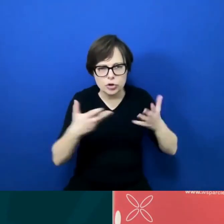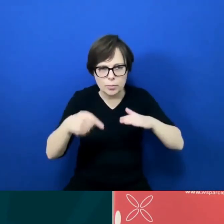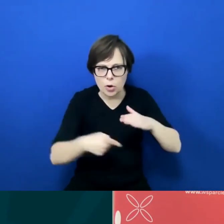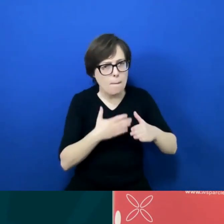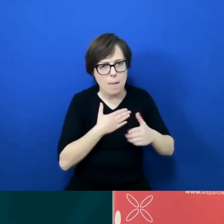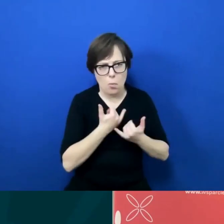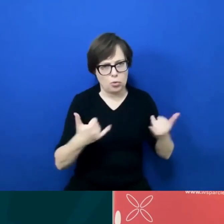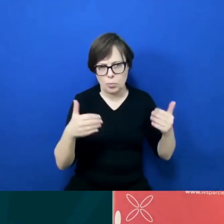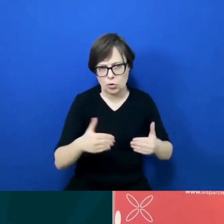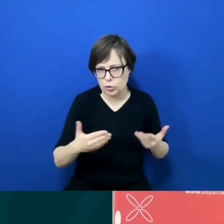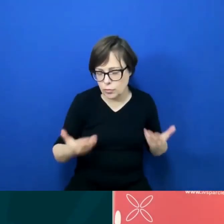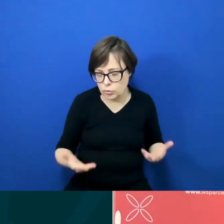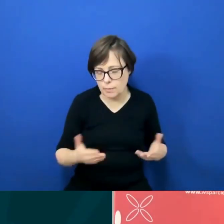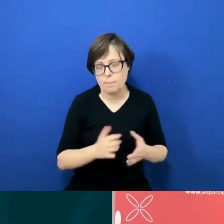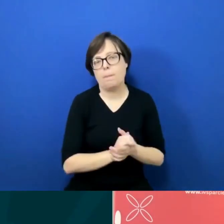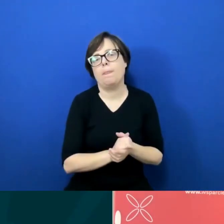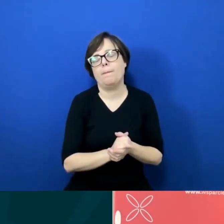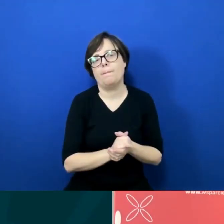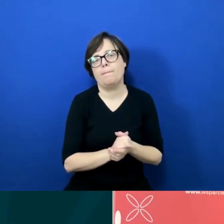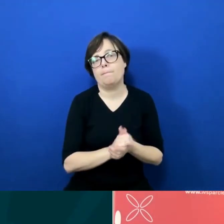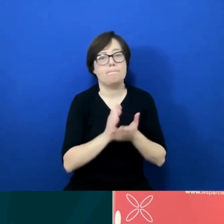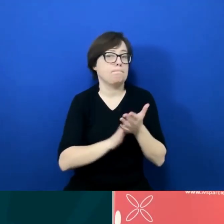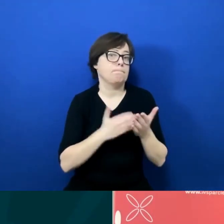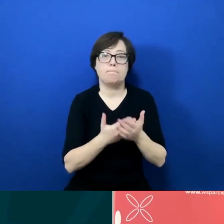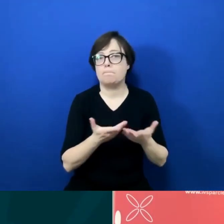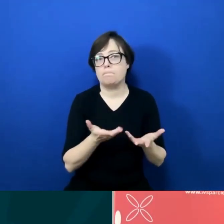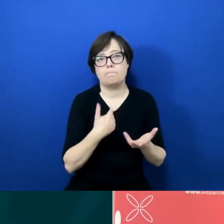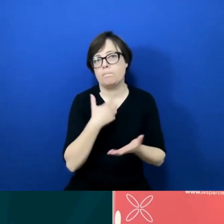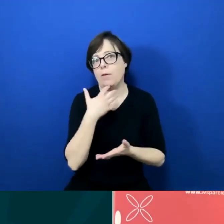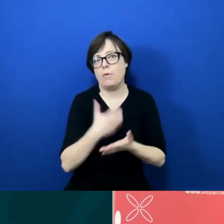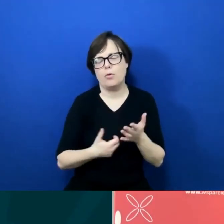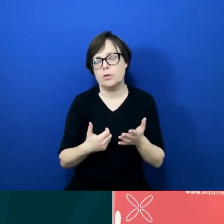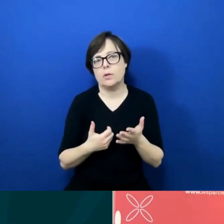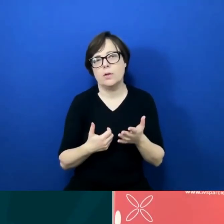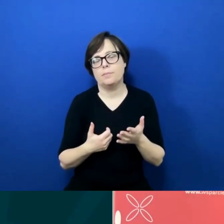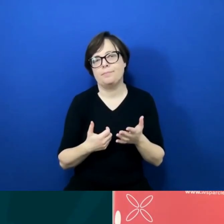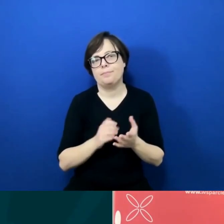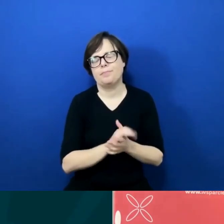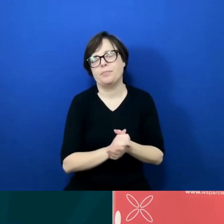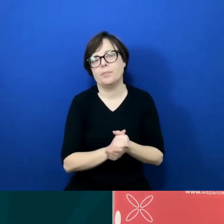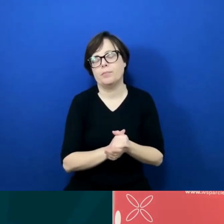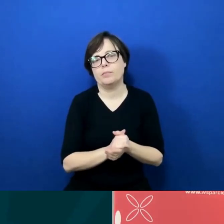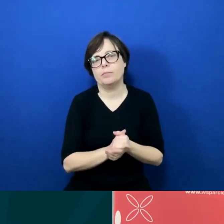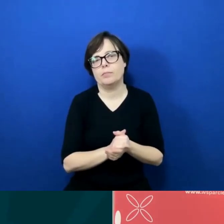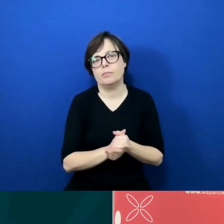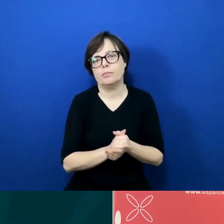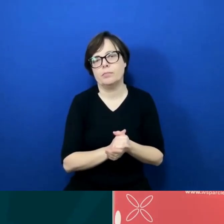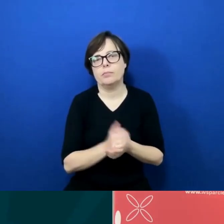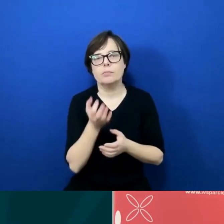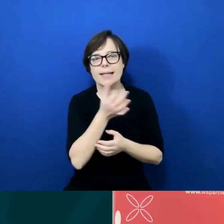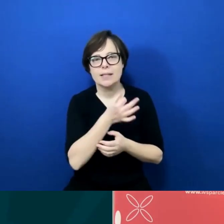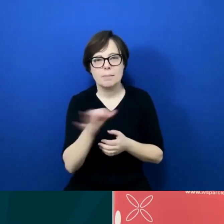would use technical tree planting PIDs. For example, yes, of course, you can use